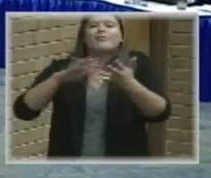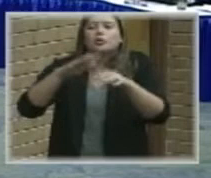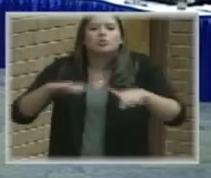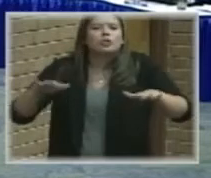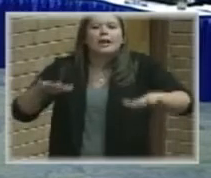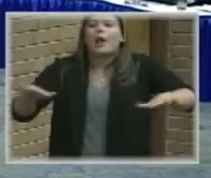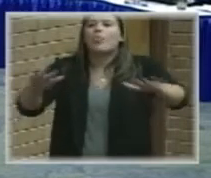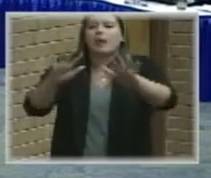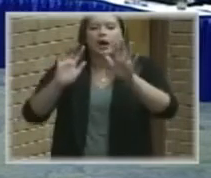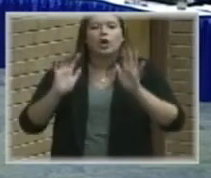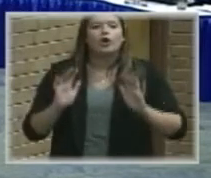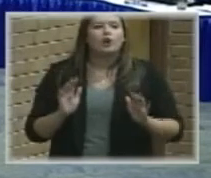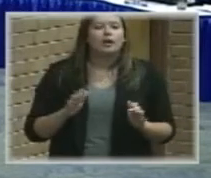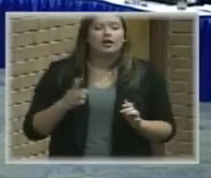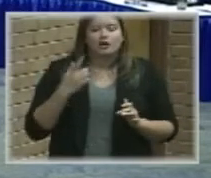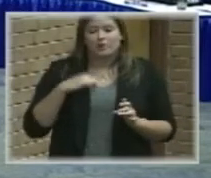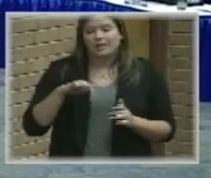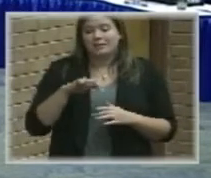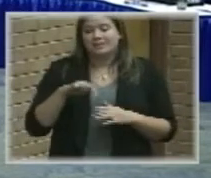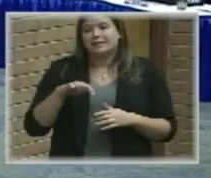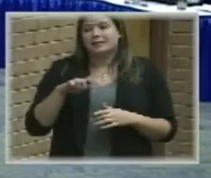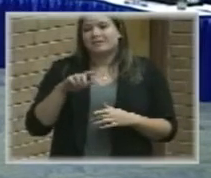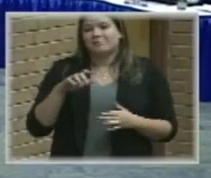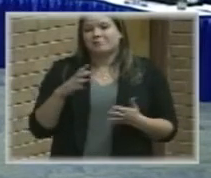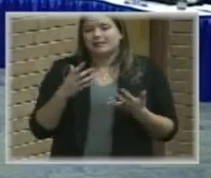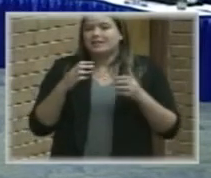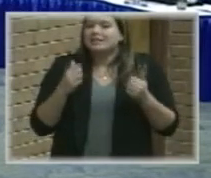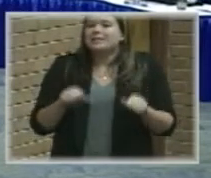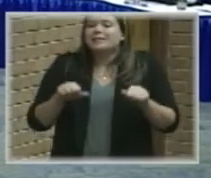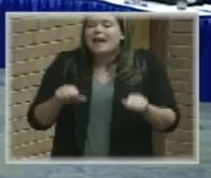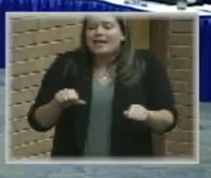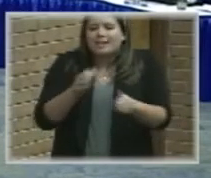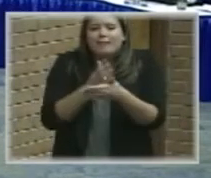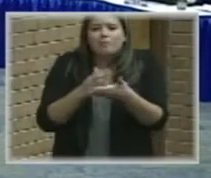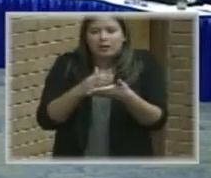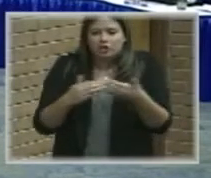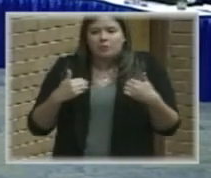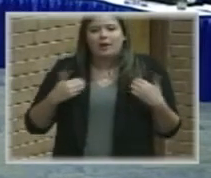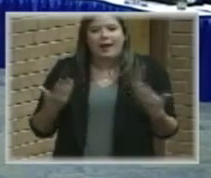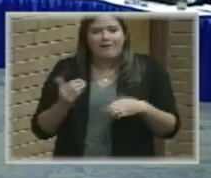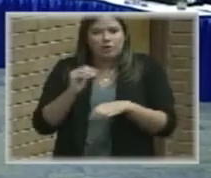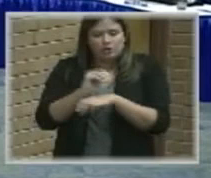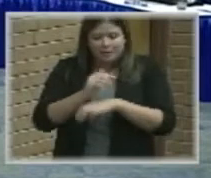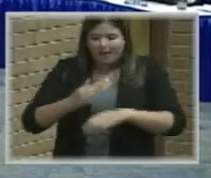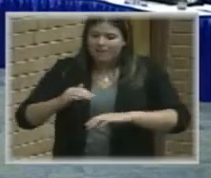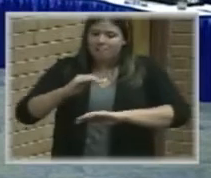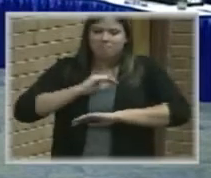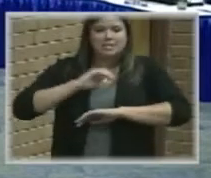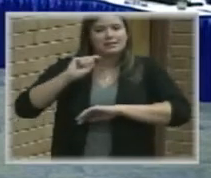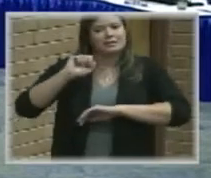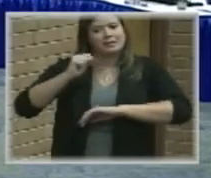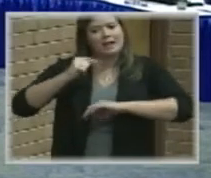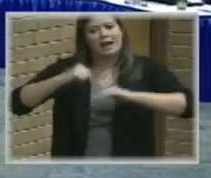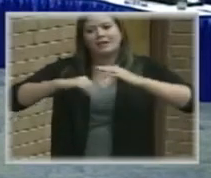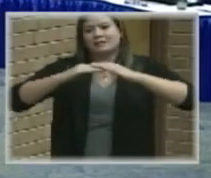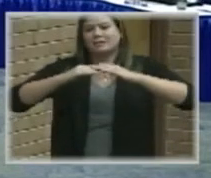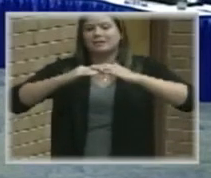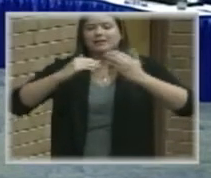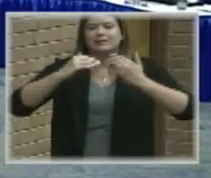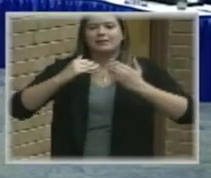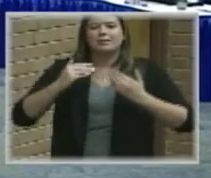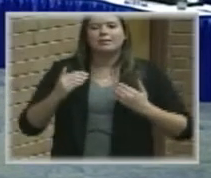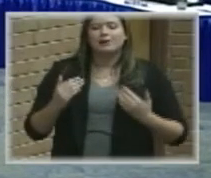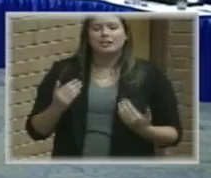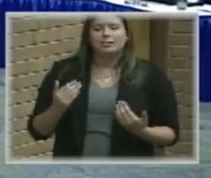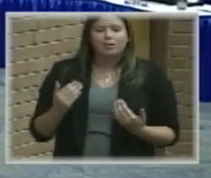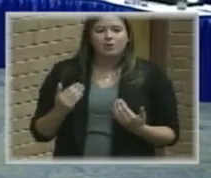local law. This tentative budget that is here tonight meets the tax cap. It is really